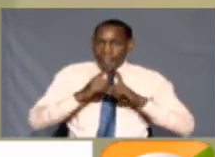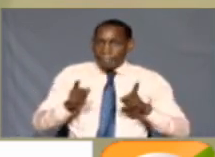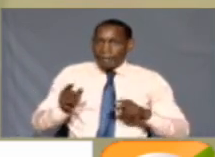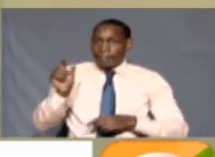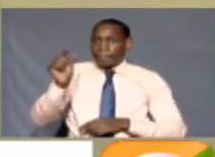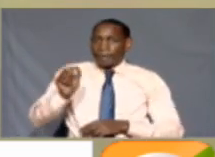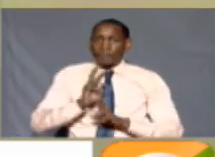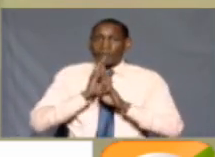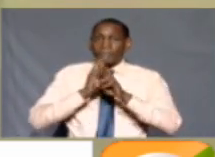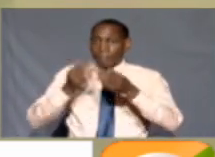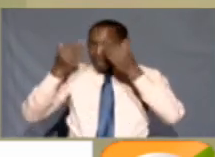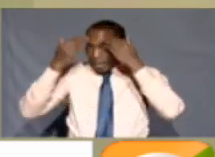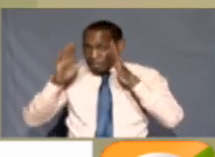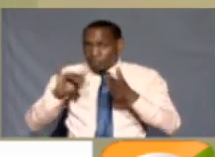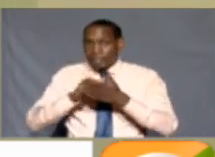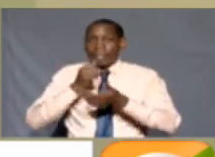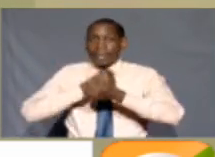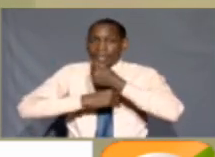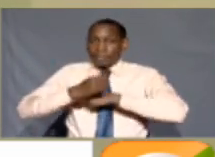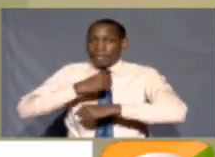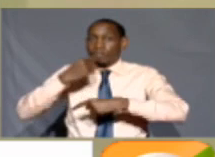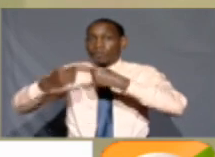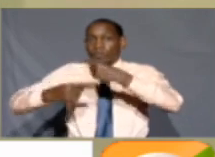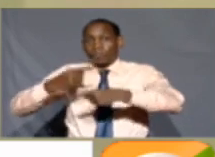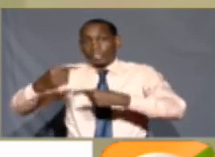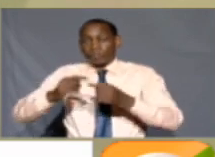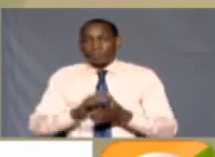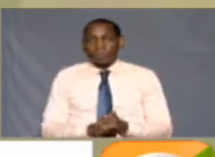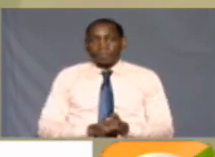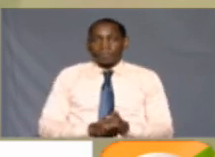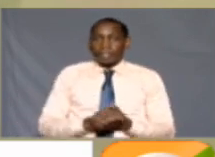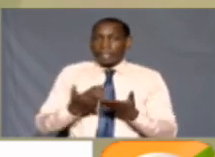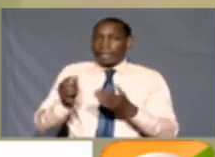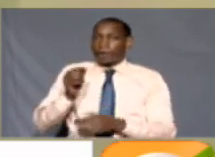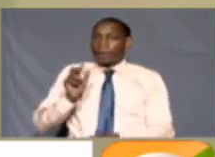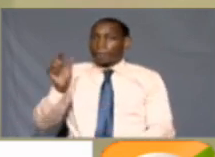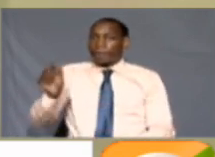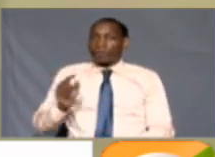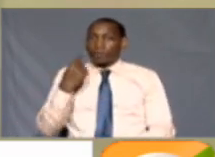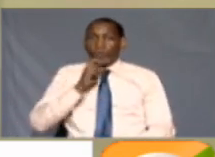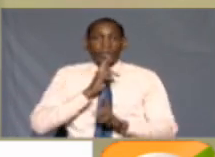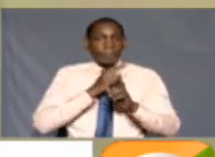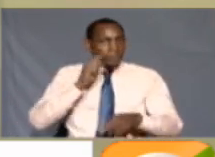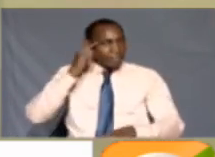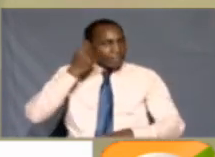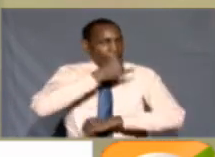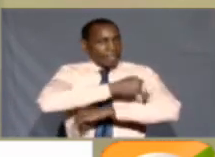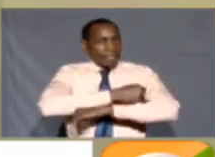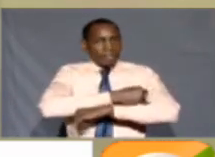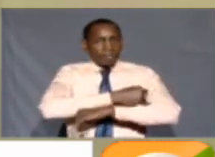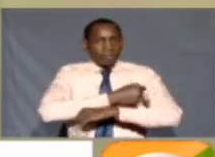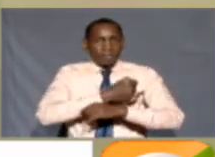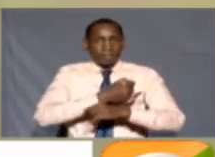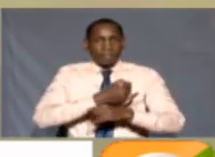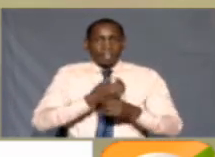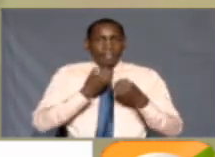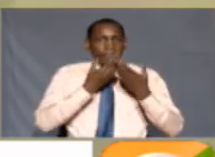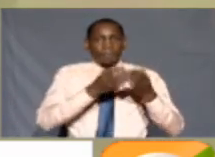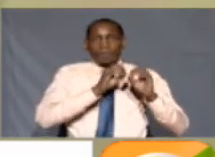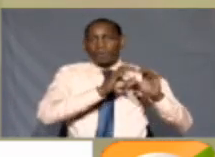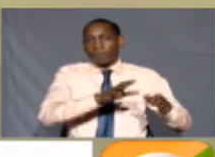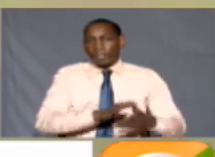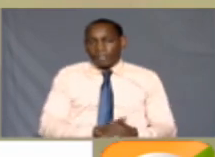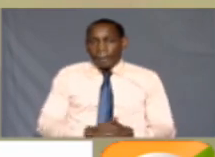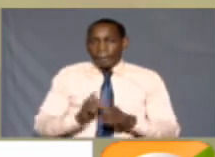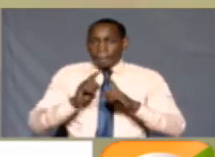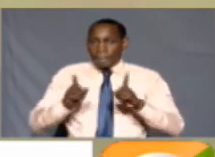whistleblower doesn't even know that they're acting on it. Okay. And they are left thinking that, you know, this institution just ignored this information. But